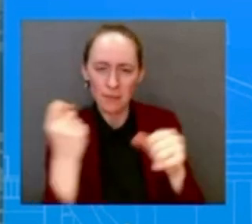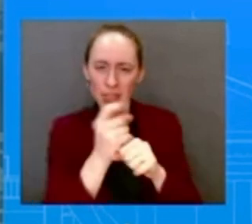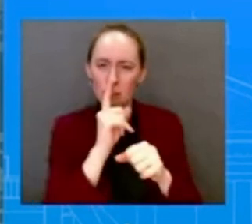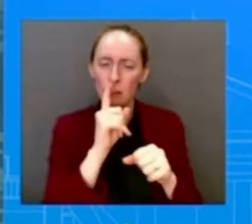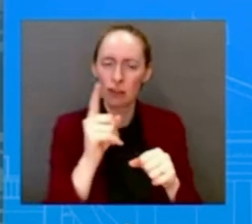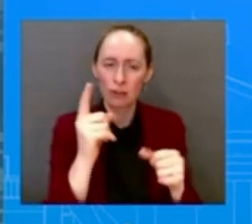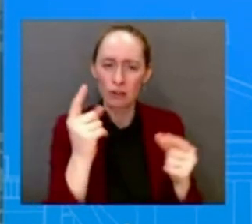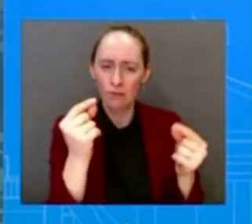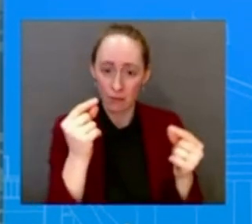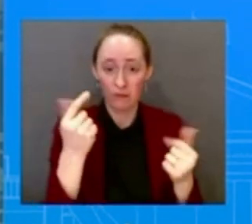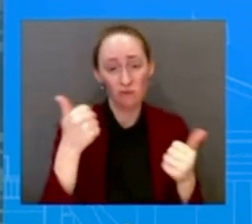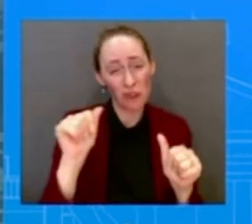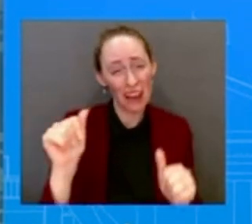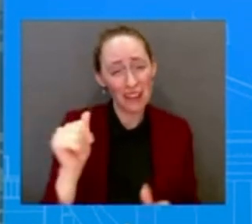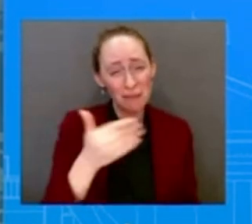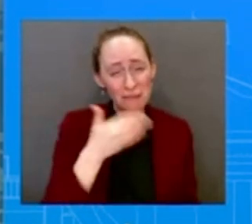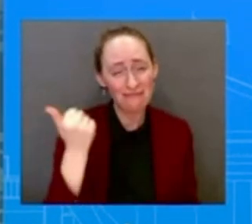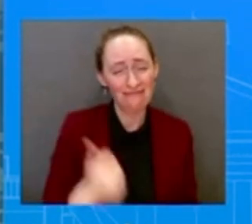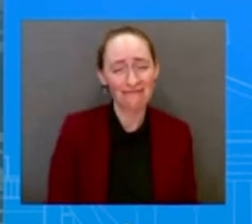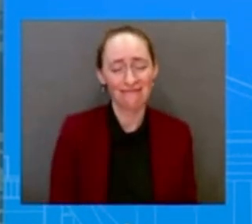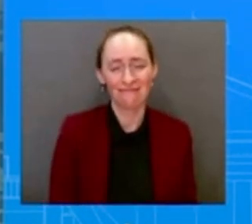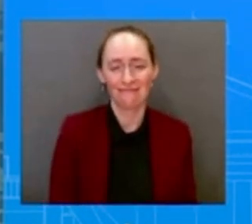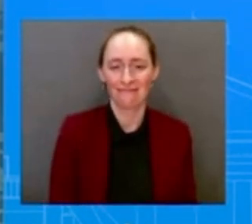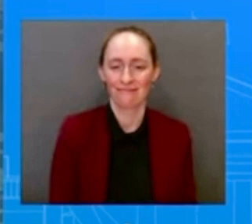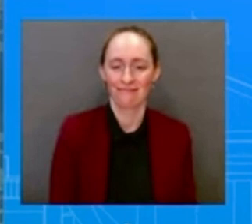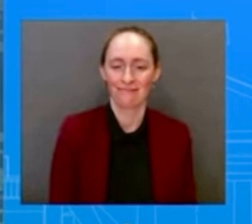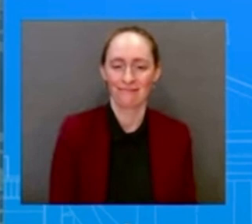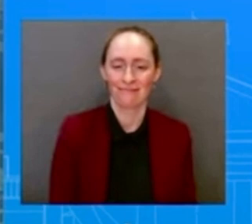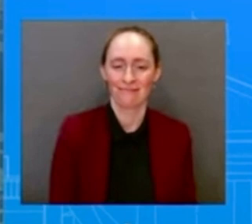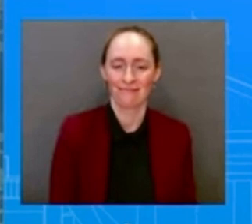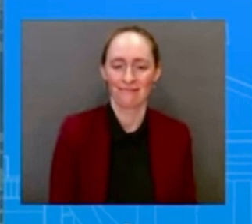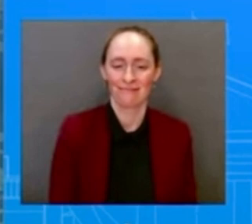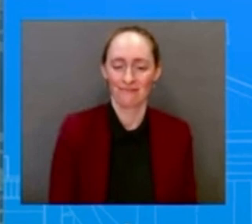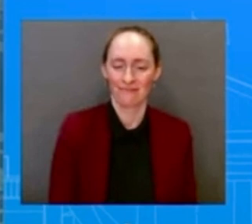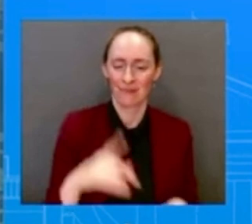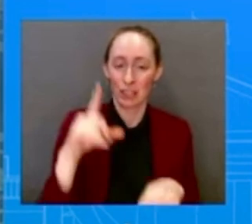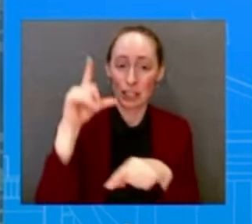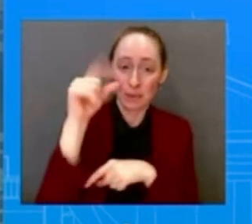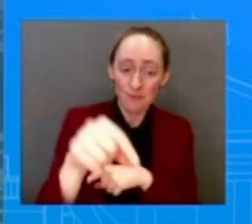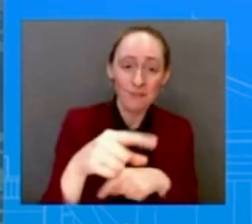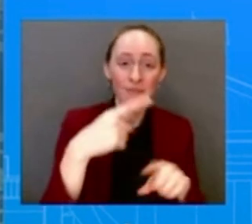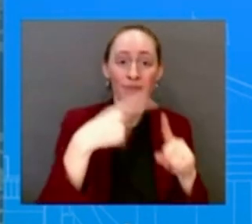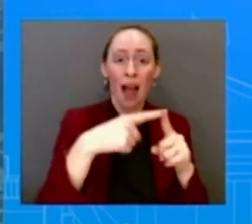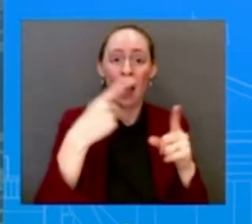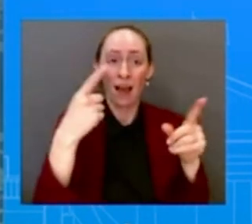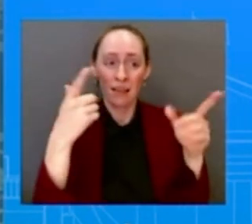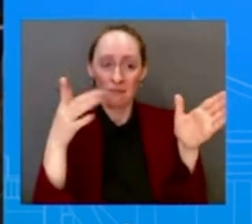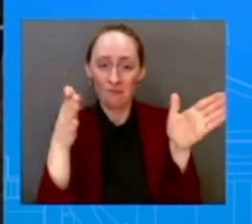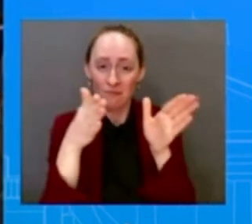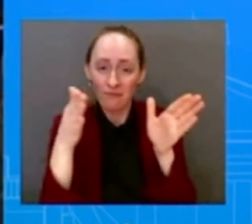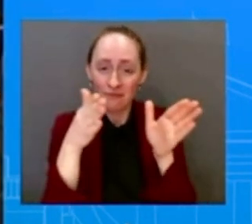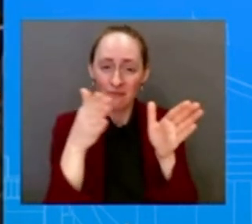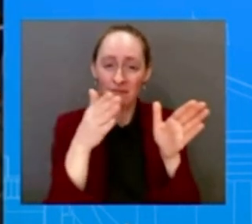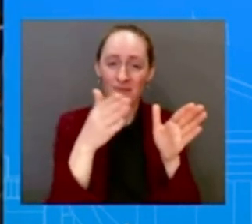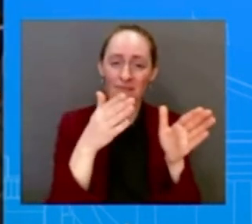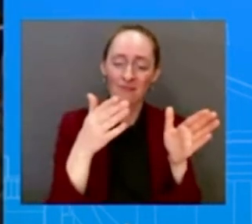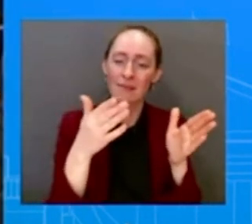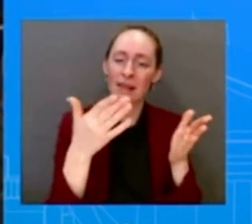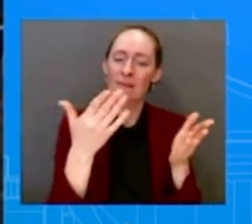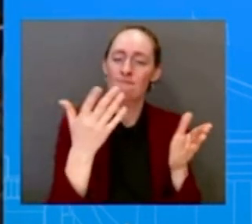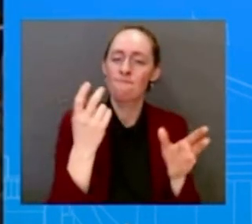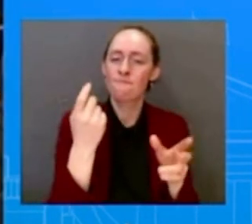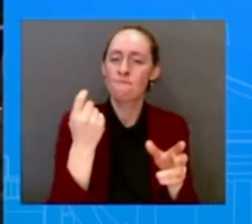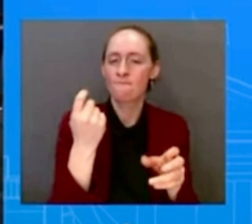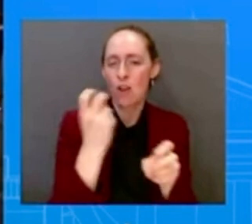and the conditions up there, as well as the size of the object, made it a little bit more difficult. Just to confirm, there was